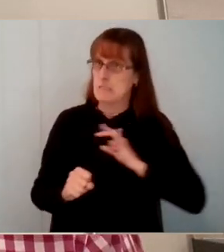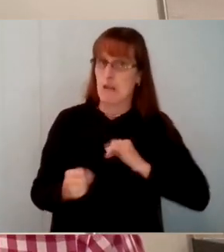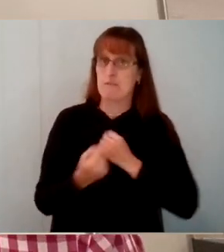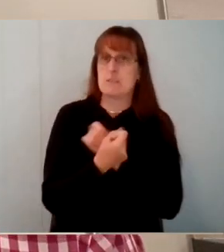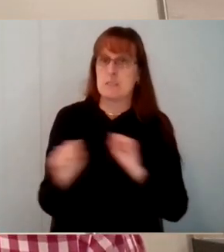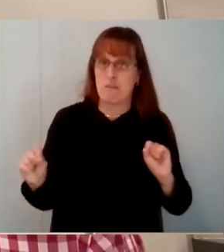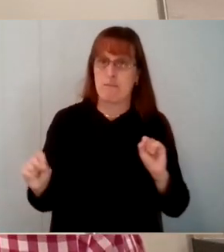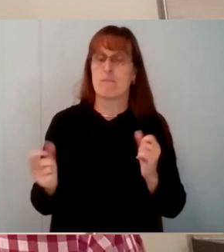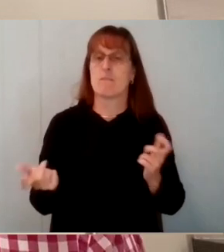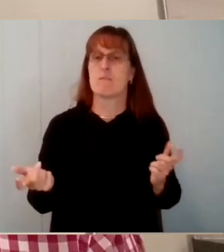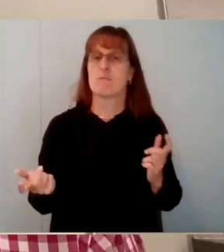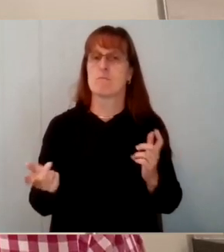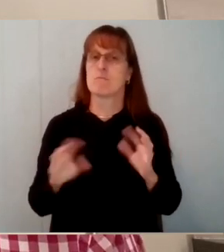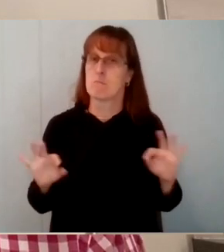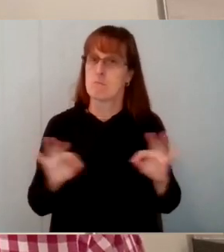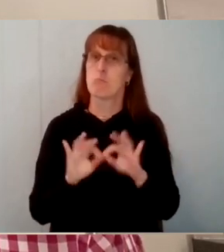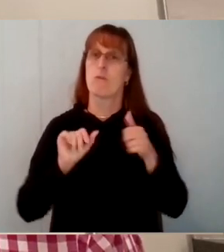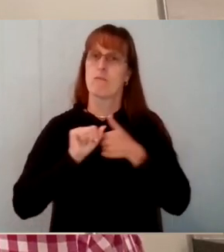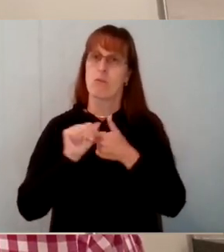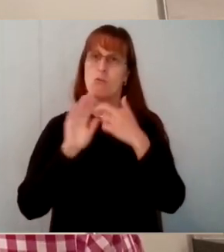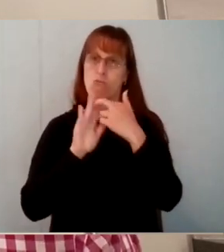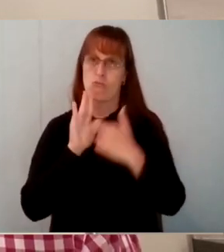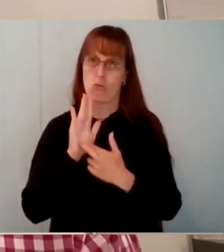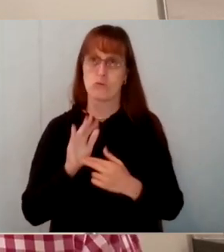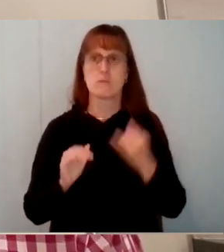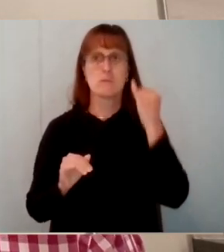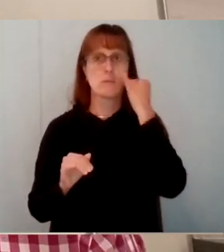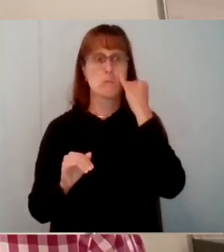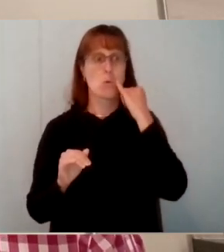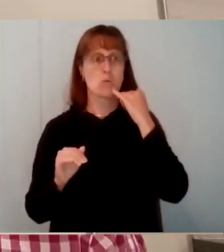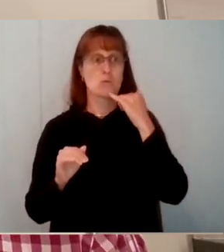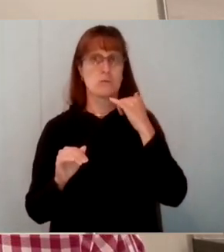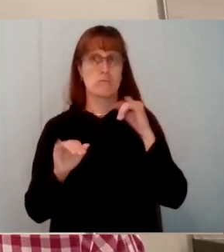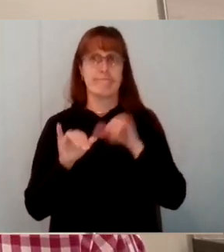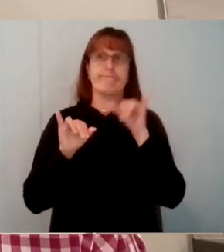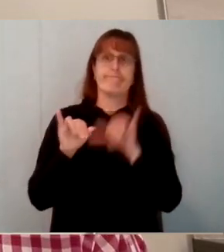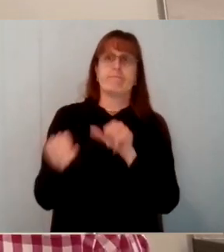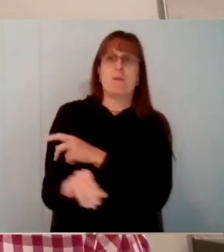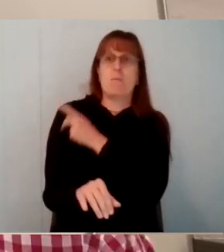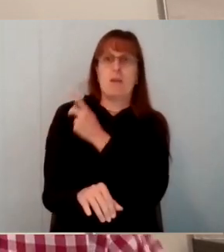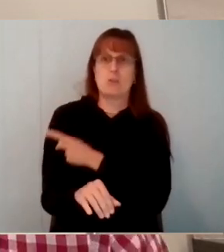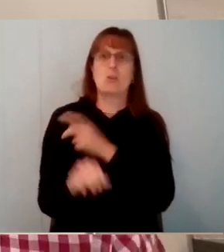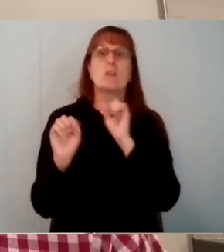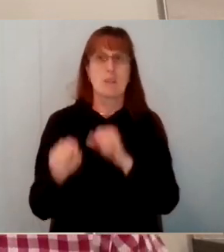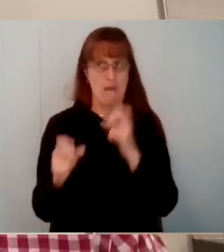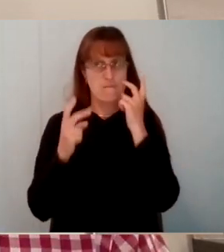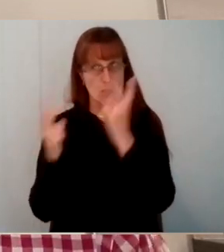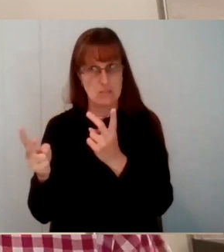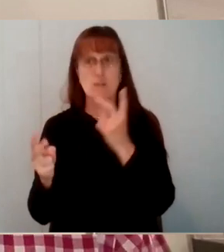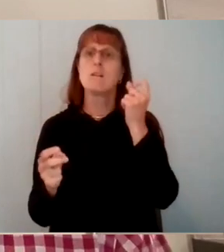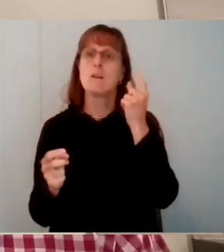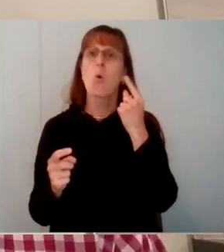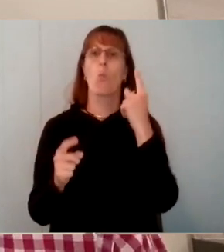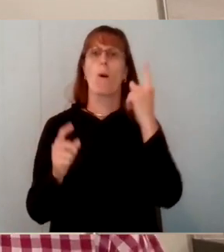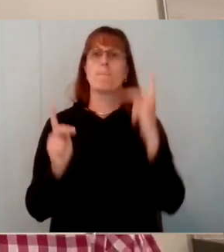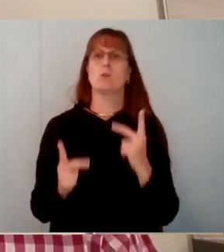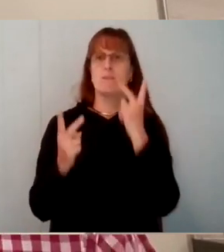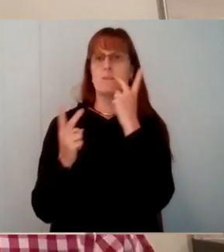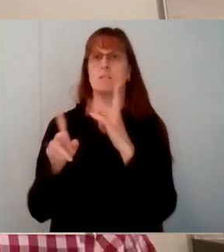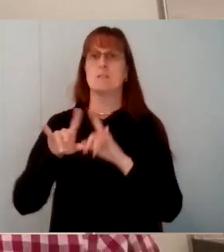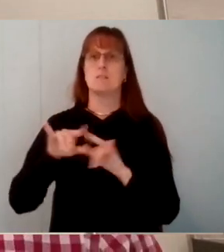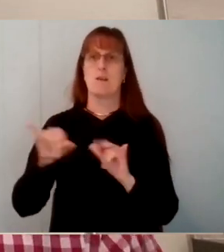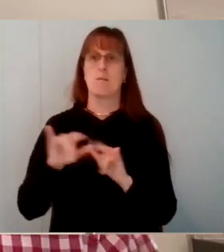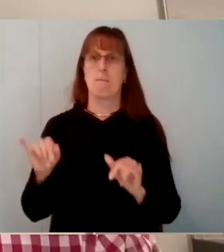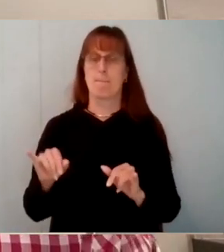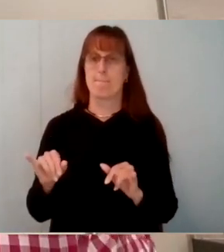staff, and we really need to make sure we're doing that. If you are an inpatient, you are allowed one visitor at a